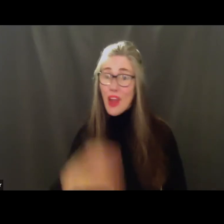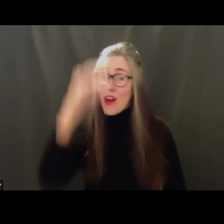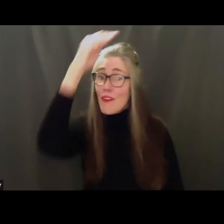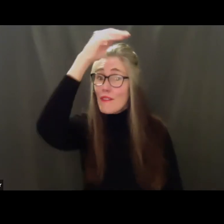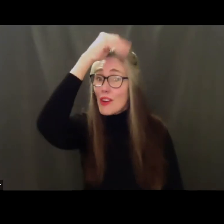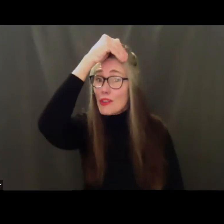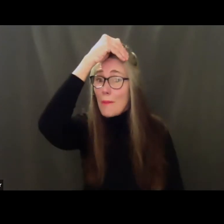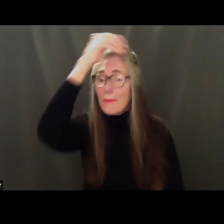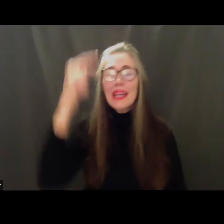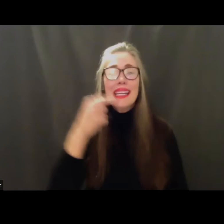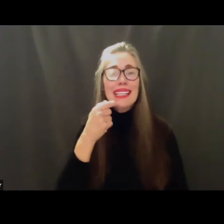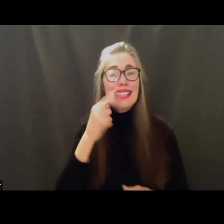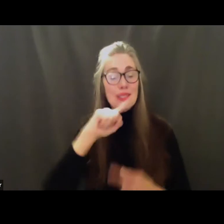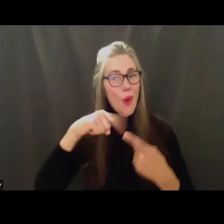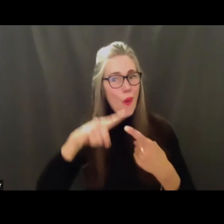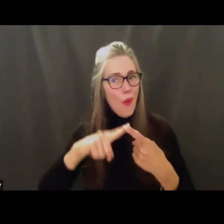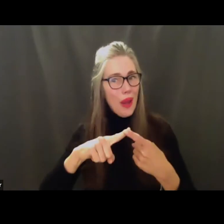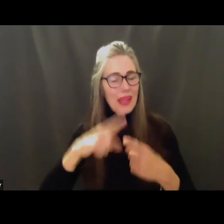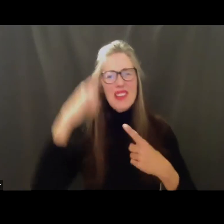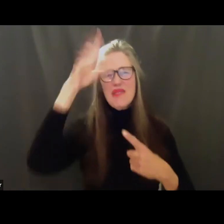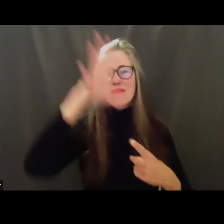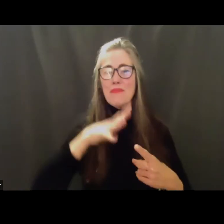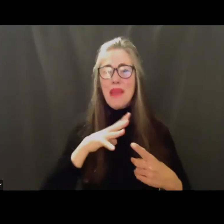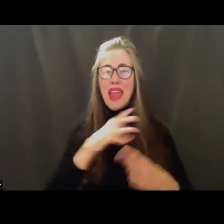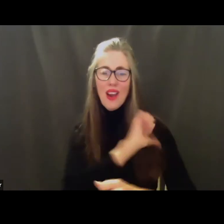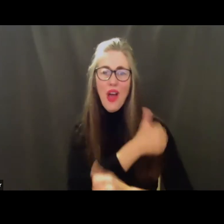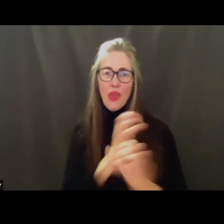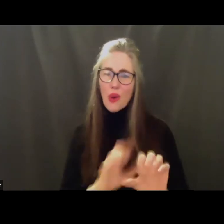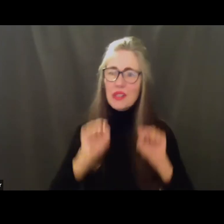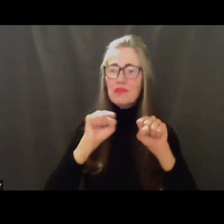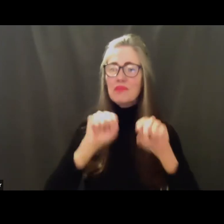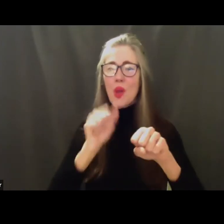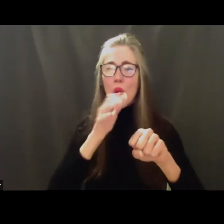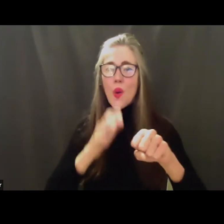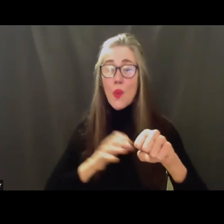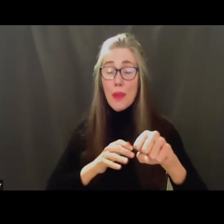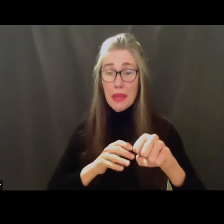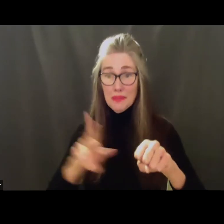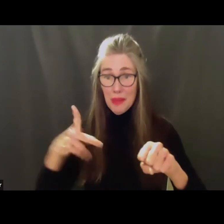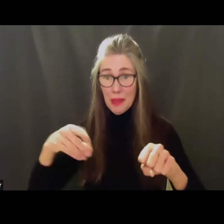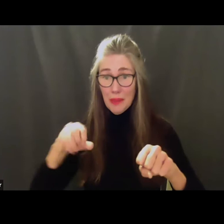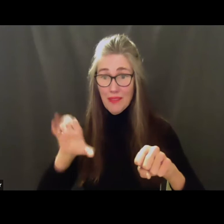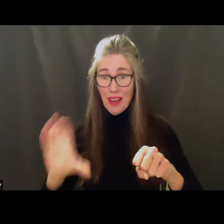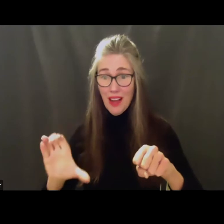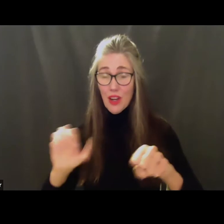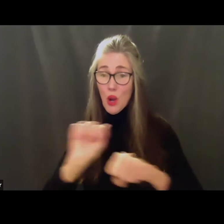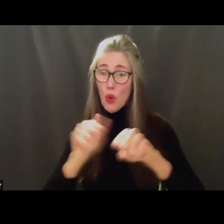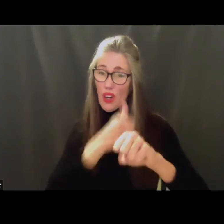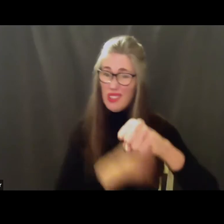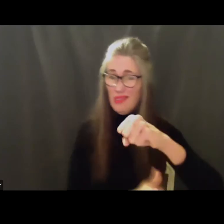male authority was secure and women, people of color, and workers knew their places.